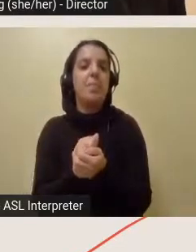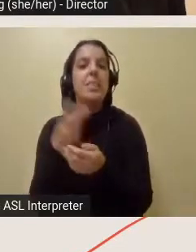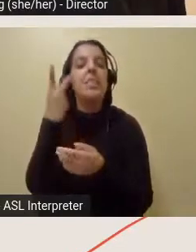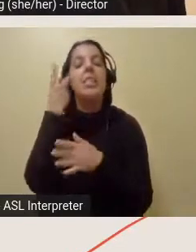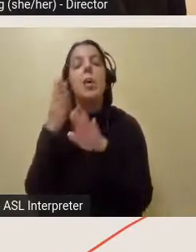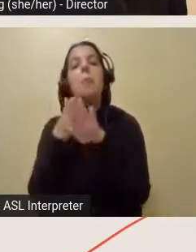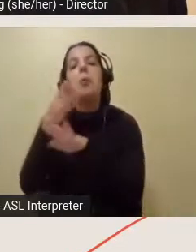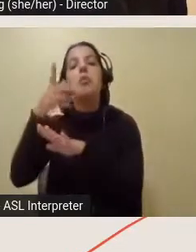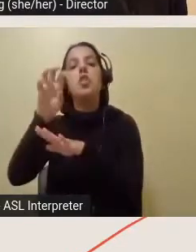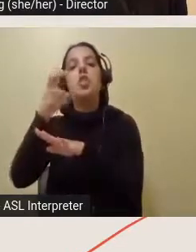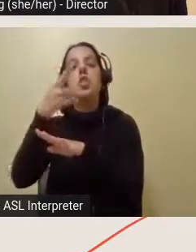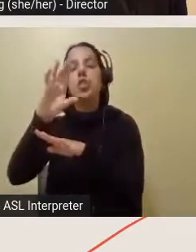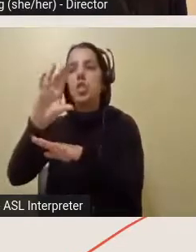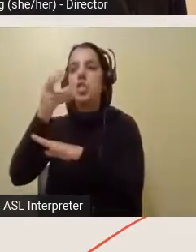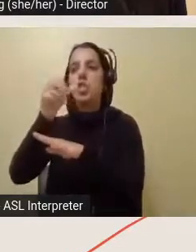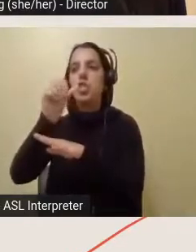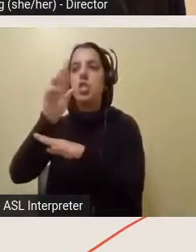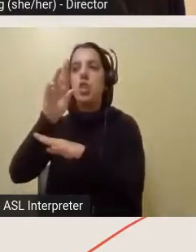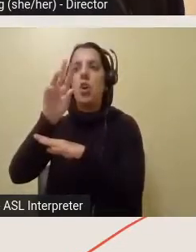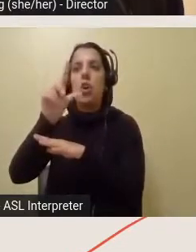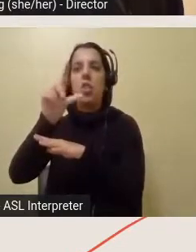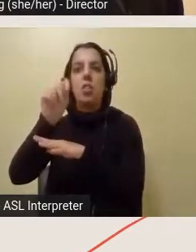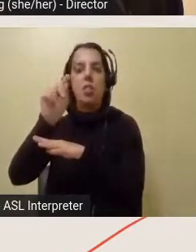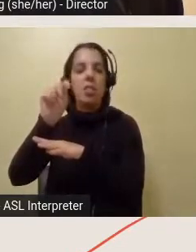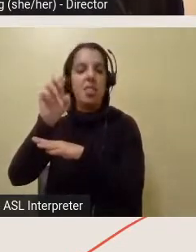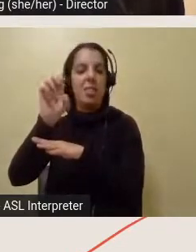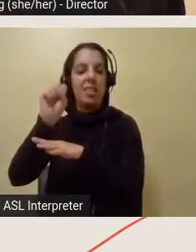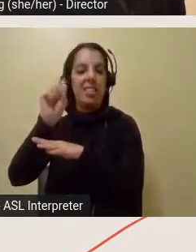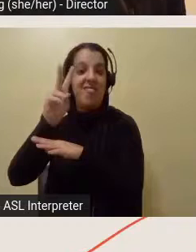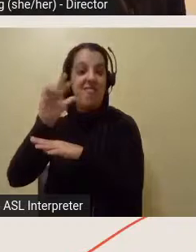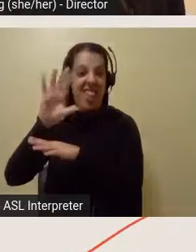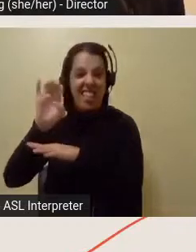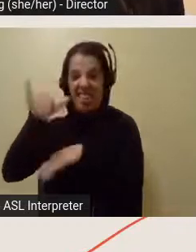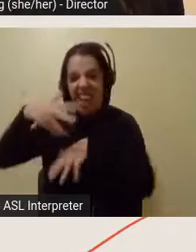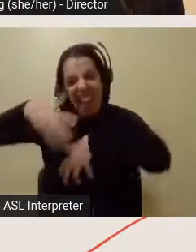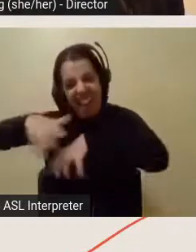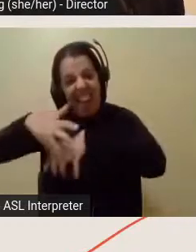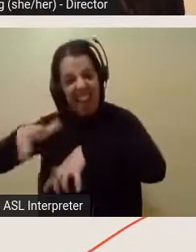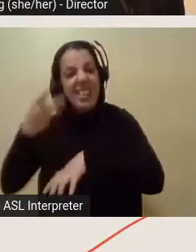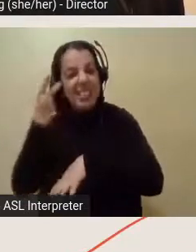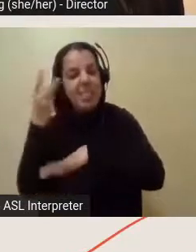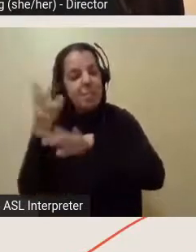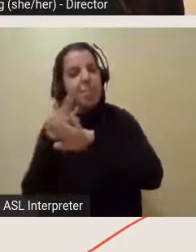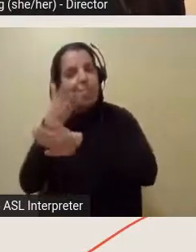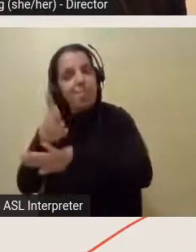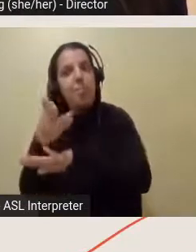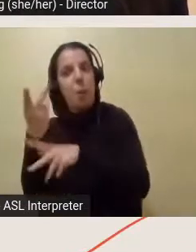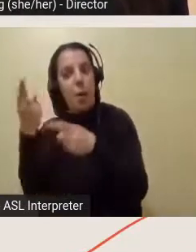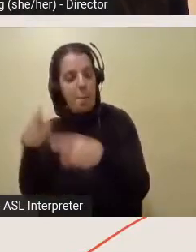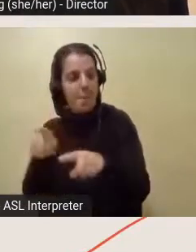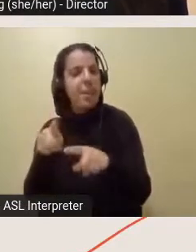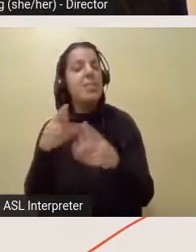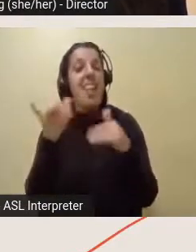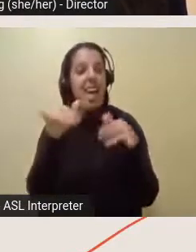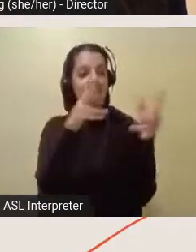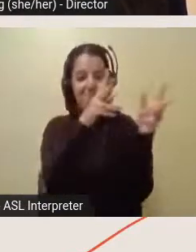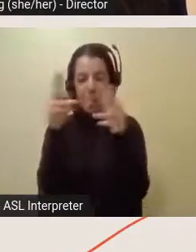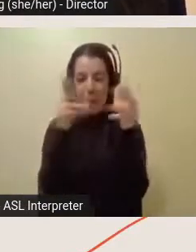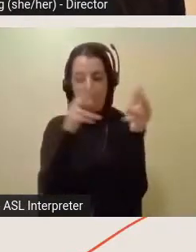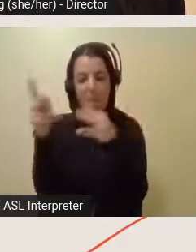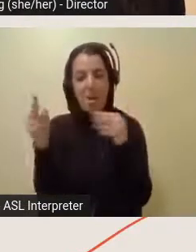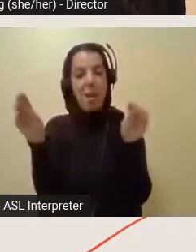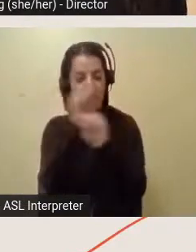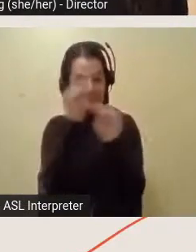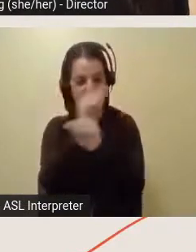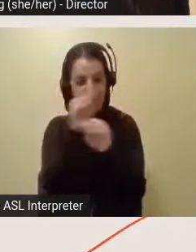Charlottesville stuff in there. So I mean, you know, and as we were like picking through those photos, it was even difficult, because we would start to research all the movements